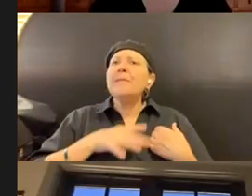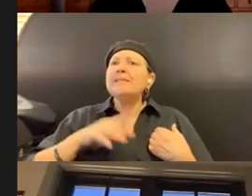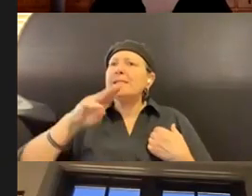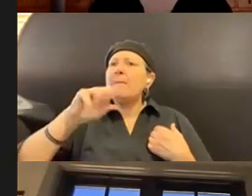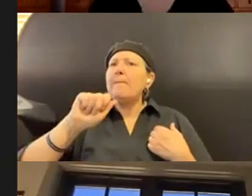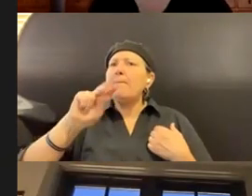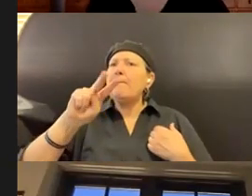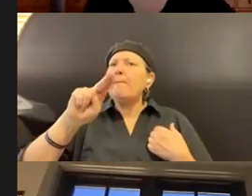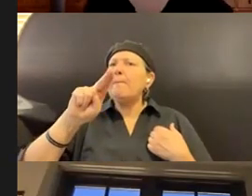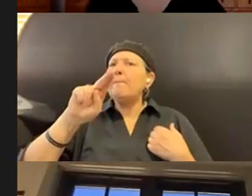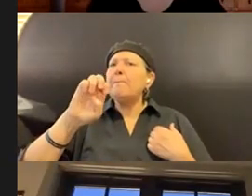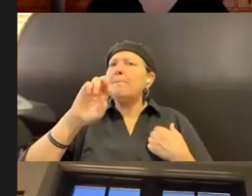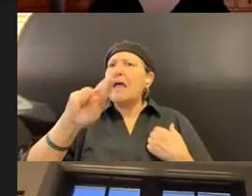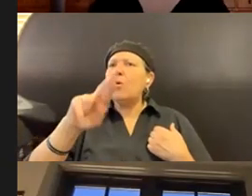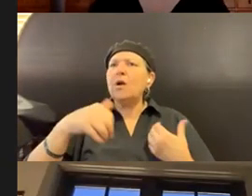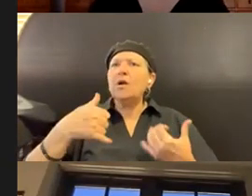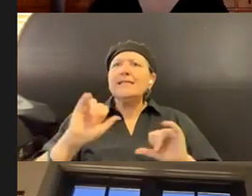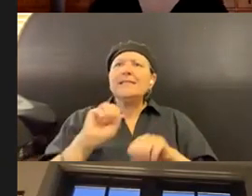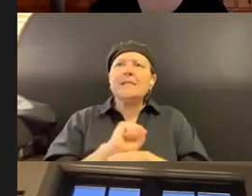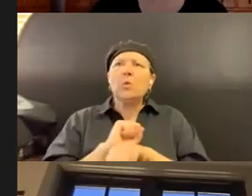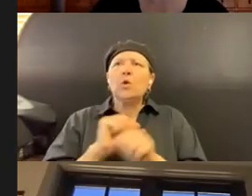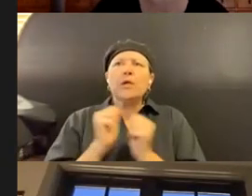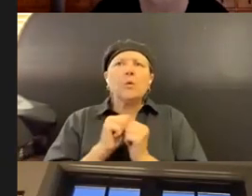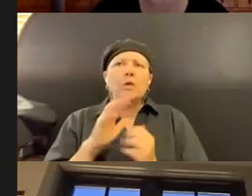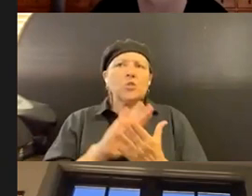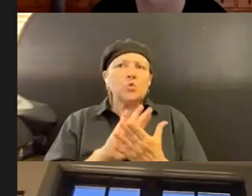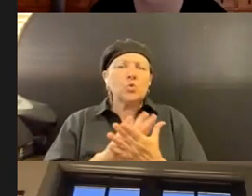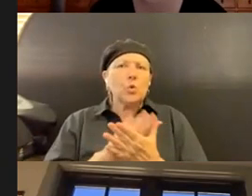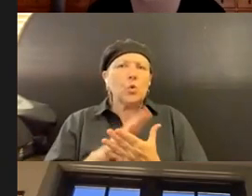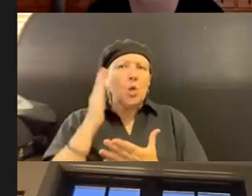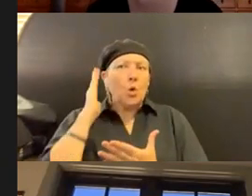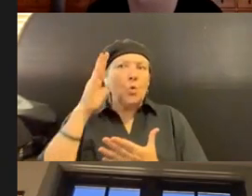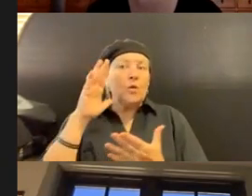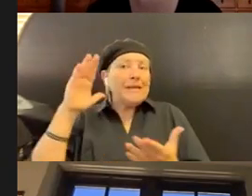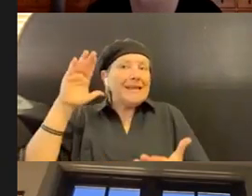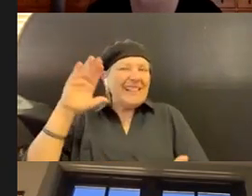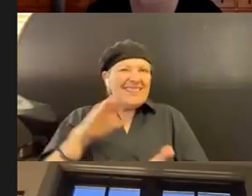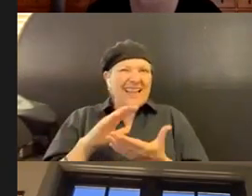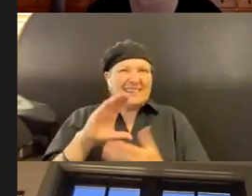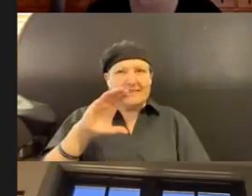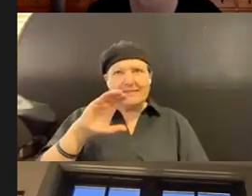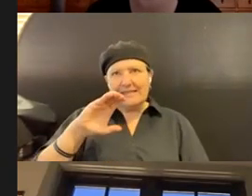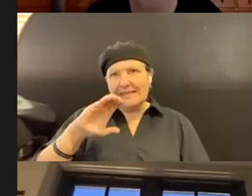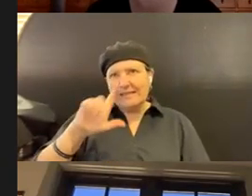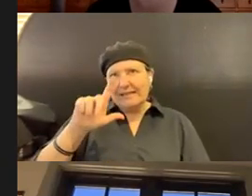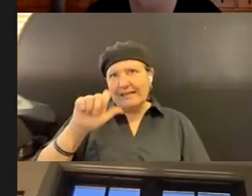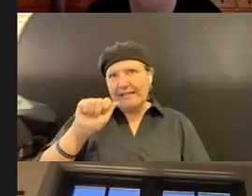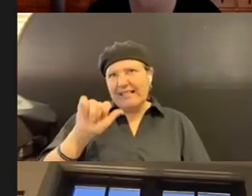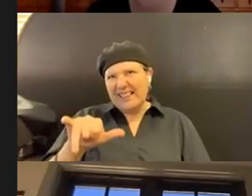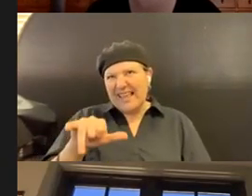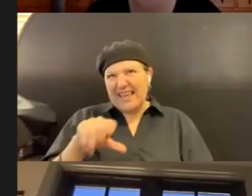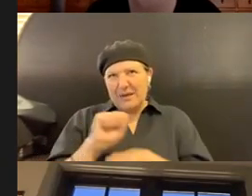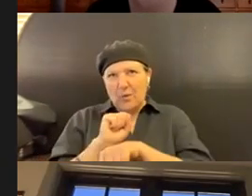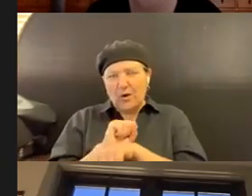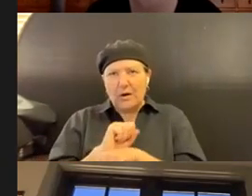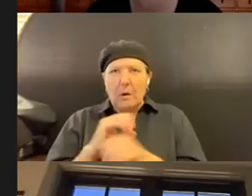so she will be doing less obviously clay work, and instead she will be doing more sort of like just traditional